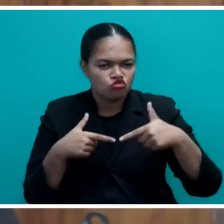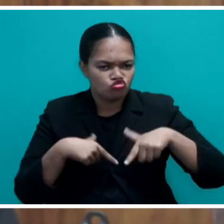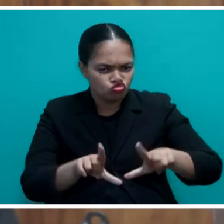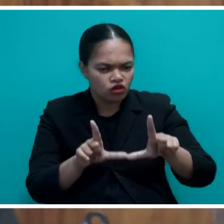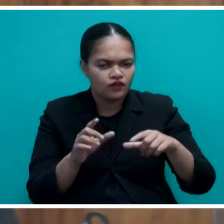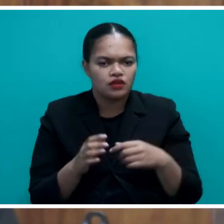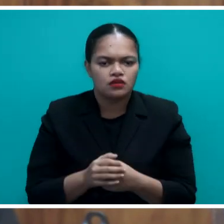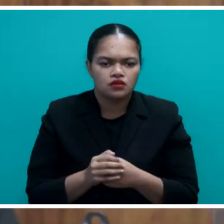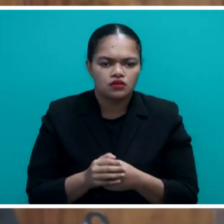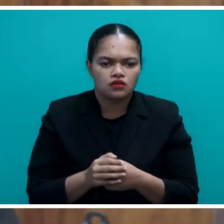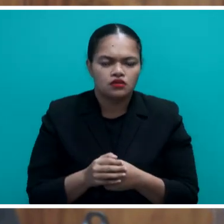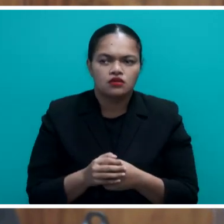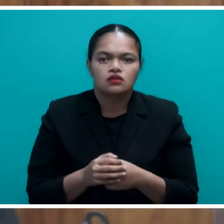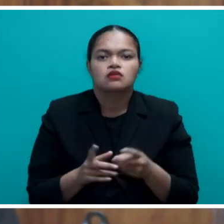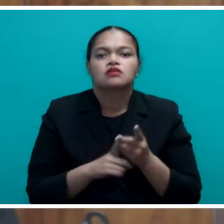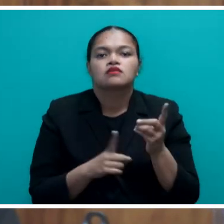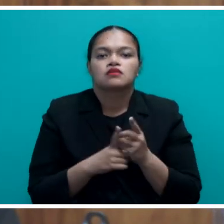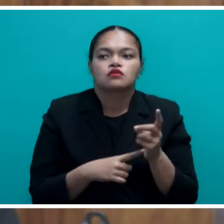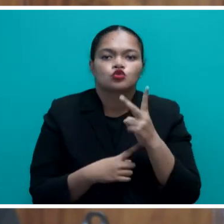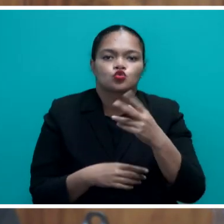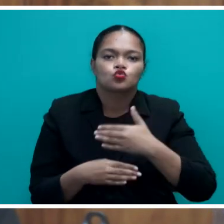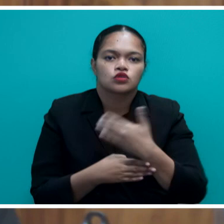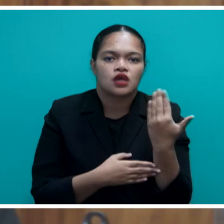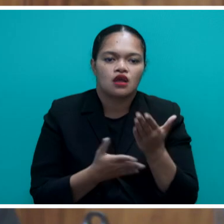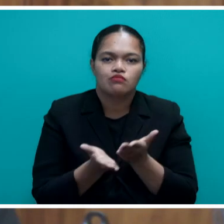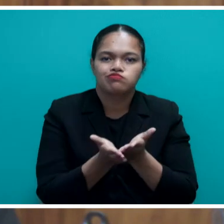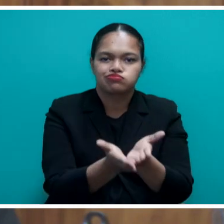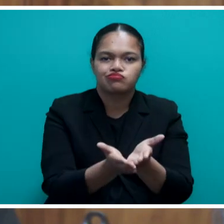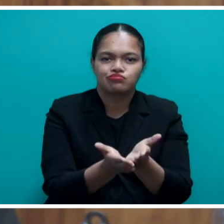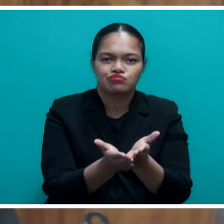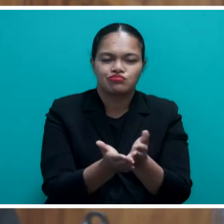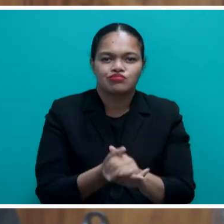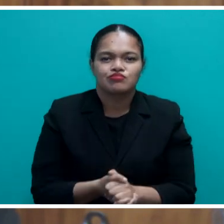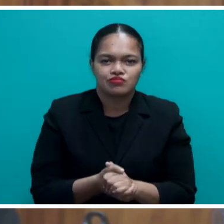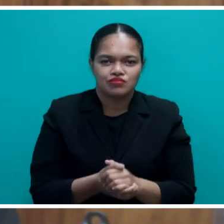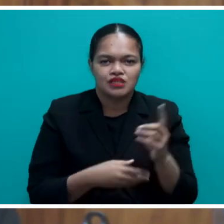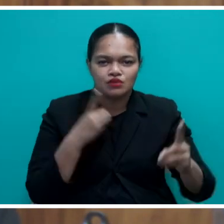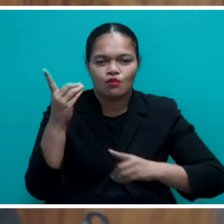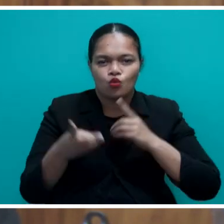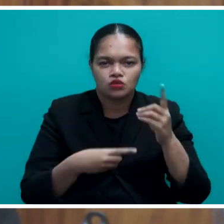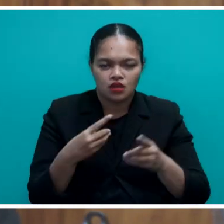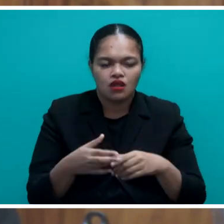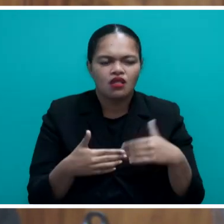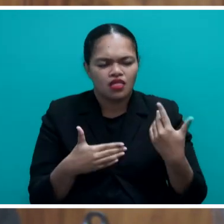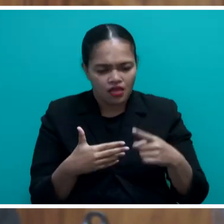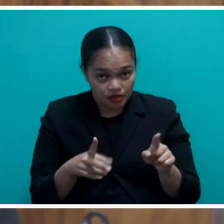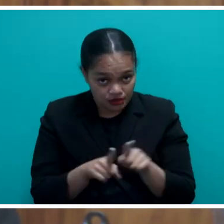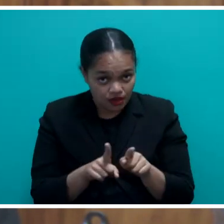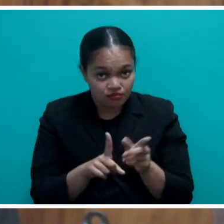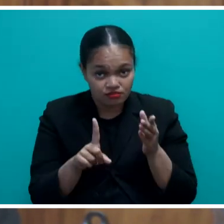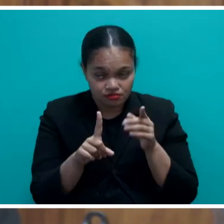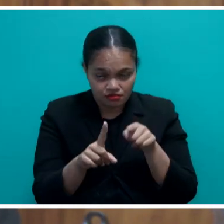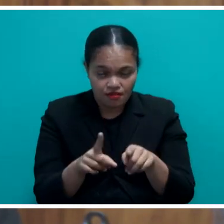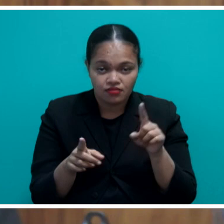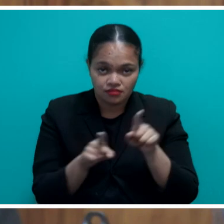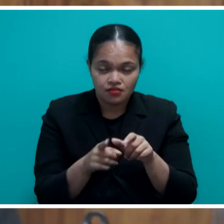digital, destination development, and a 2-day cruise symposium. Along the margins, SPTO will also be